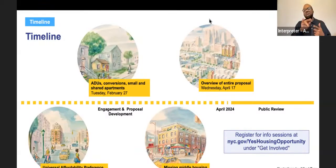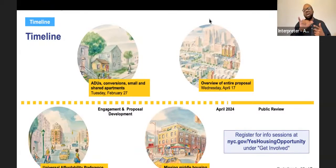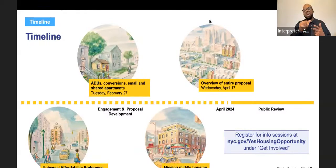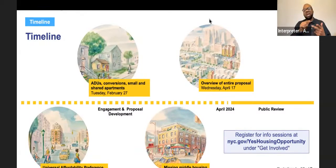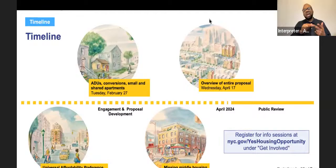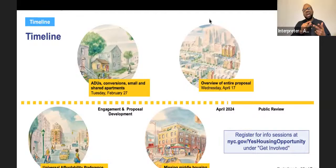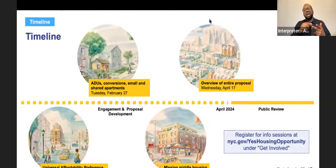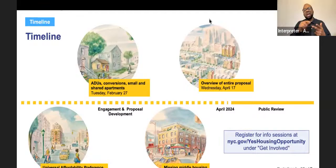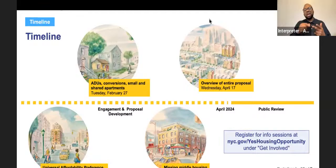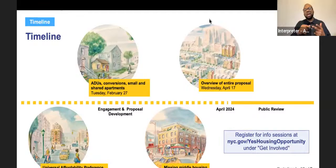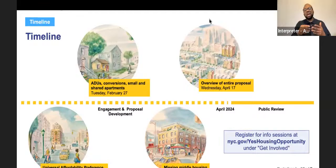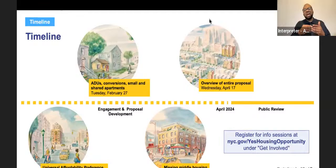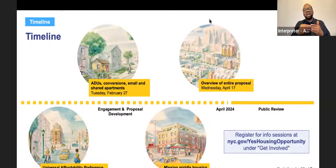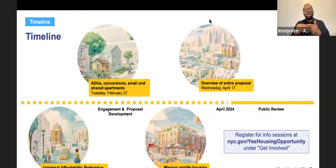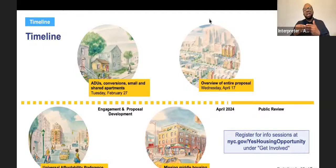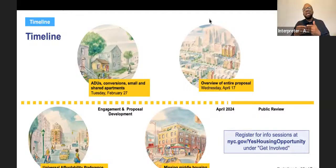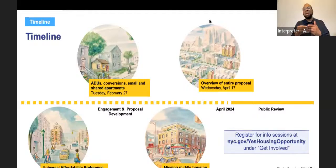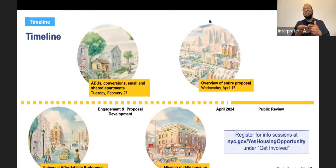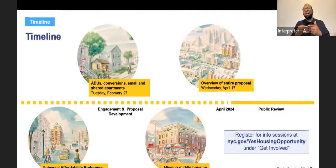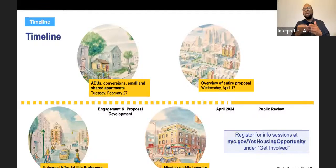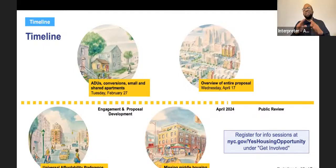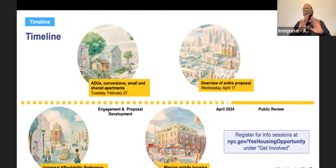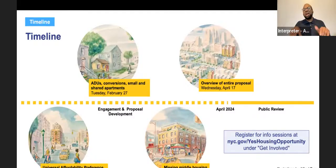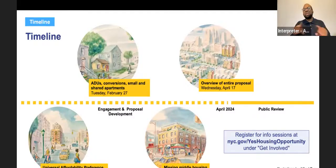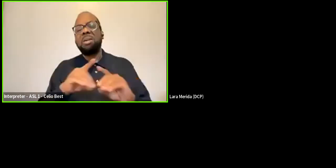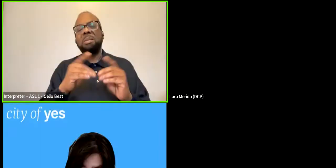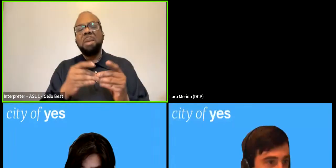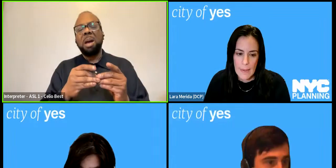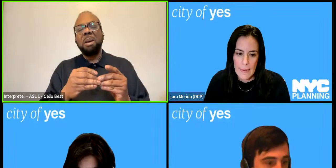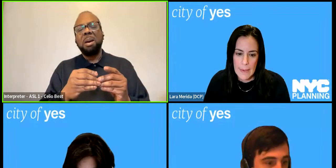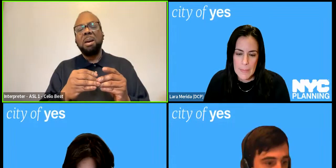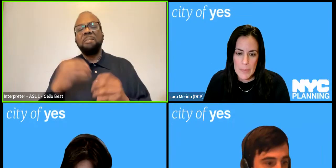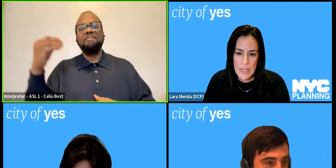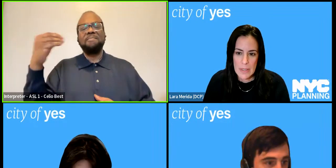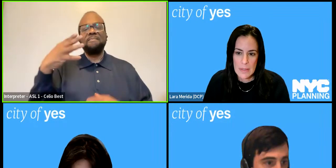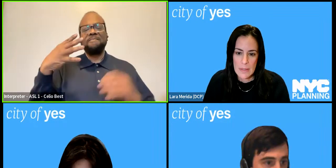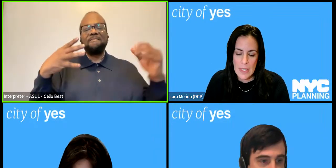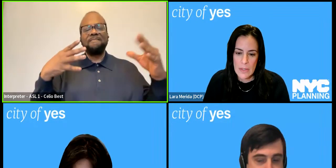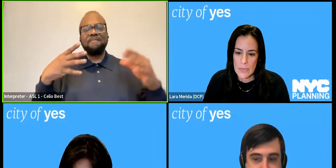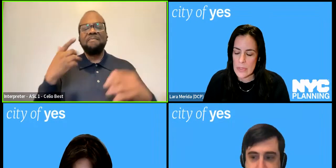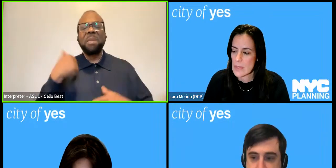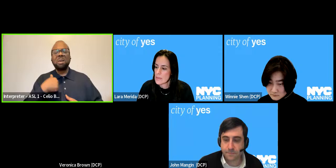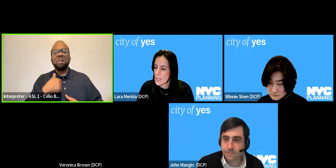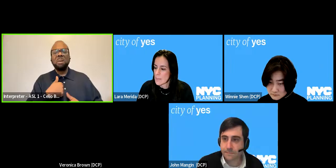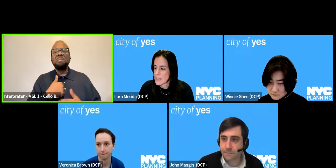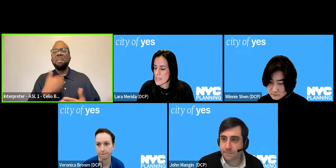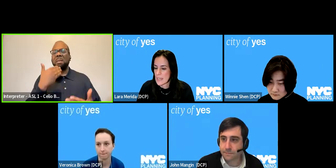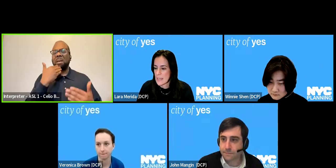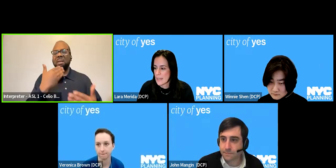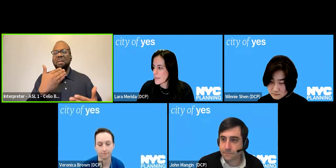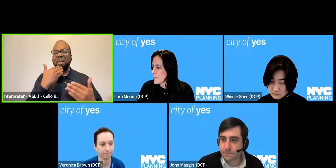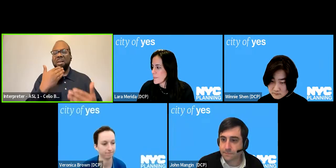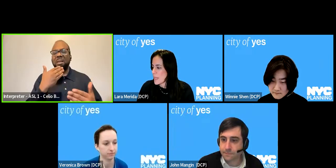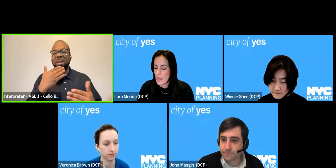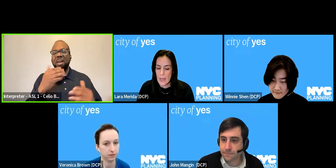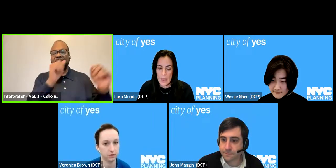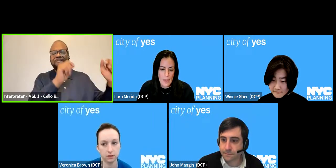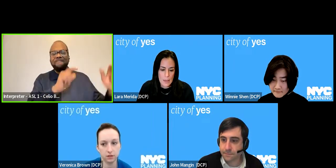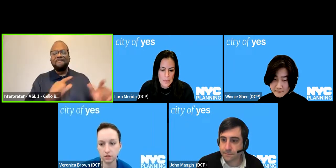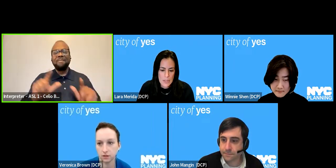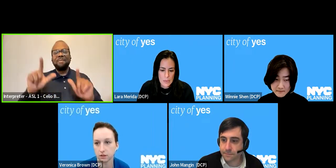DCP, John Manchin, to come on camera. And we can thank you for dropping the slide deck.